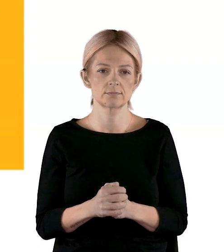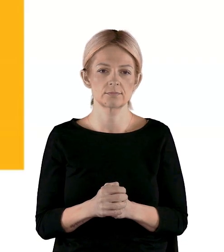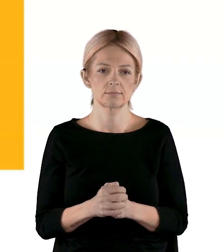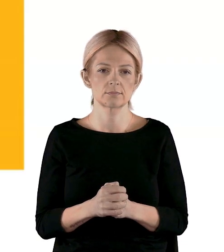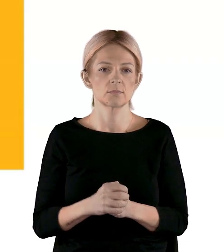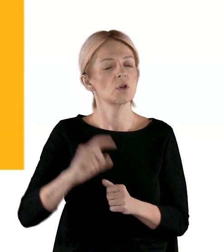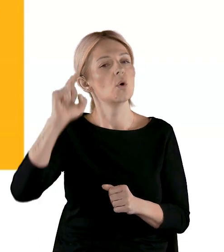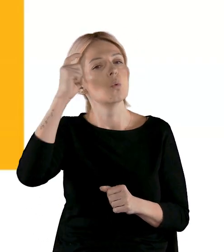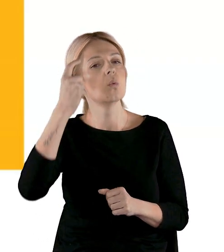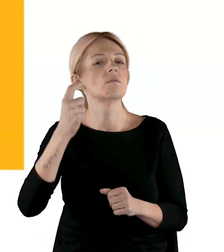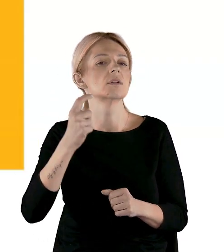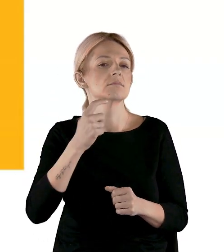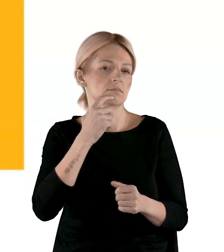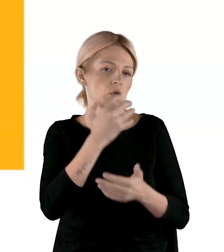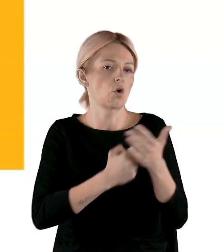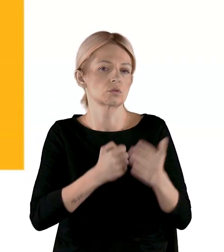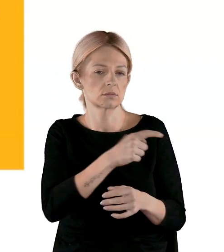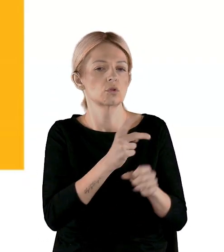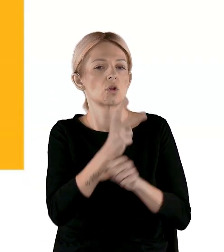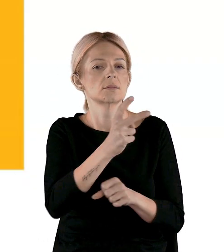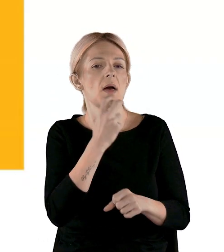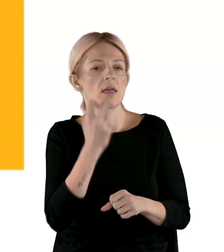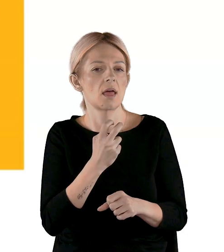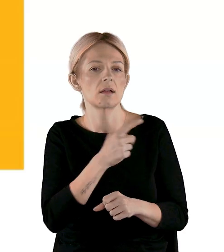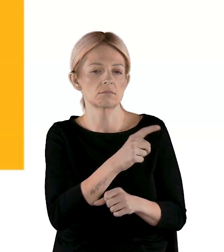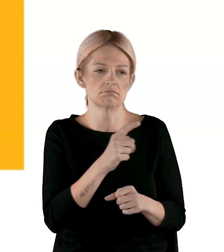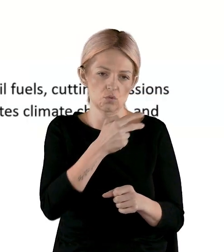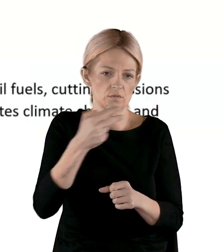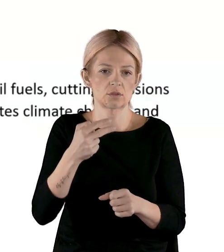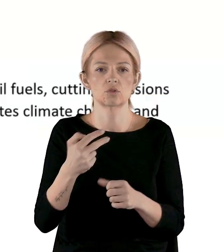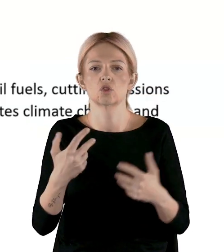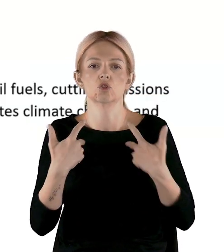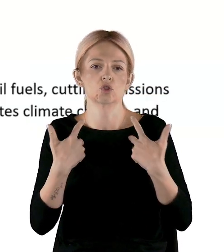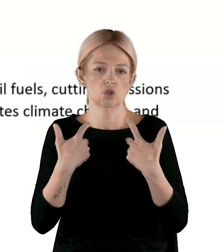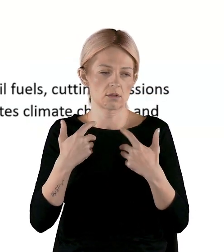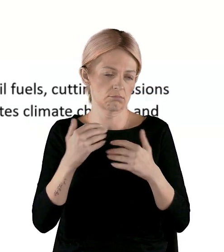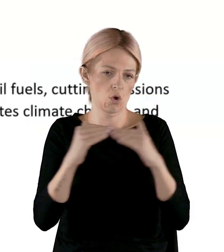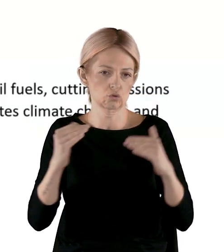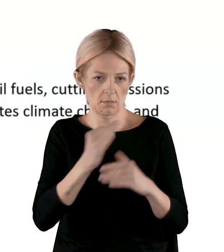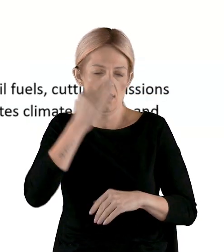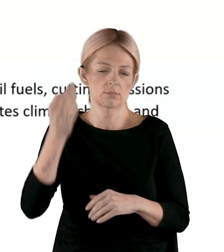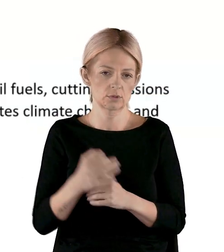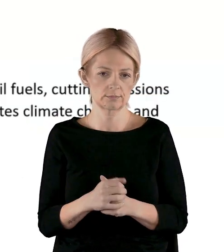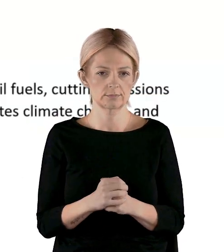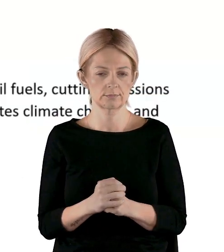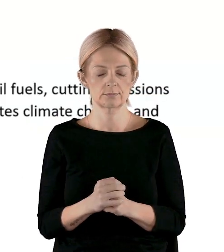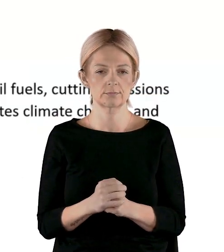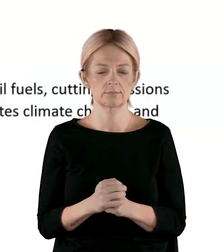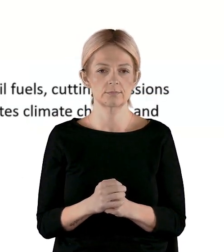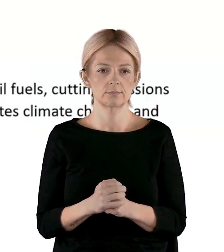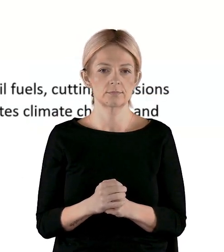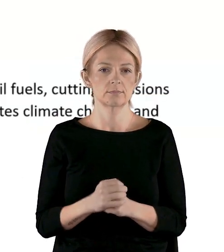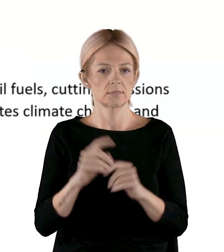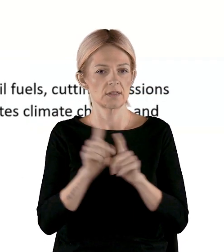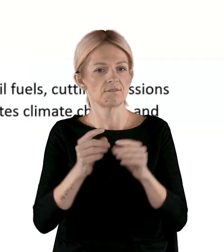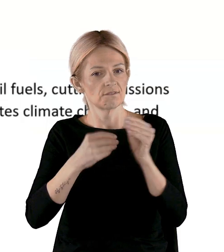Earth and in the future, and have a greener future. So these are the main benefits of